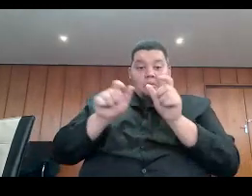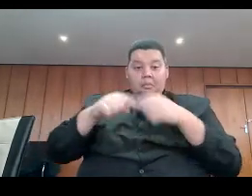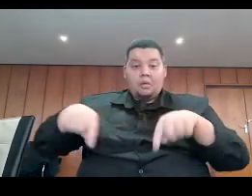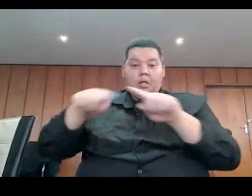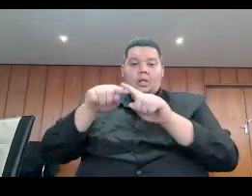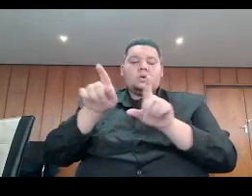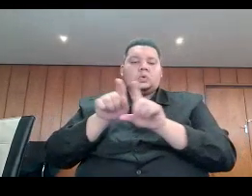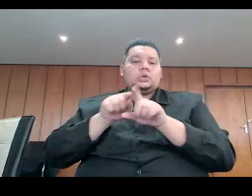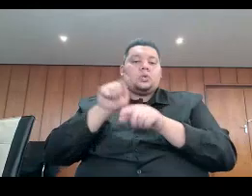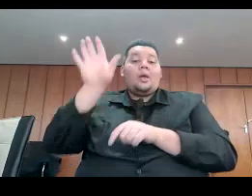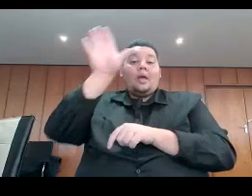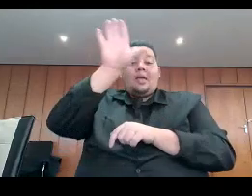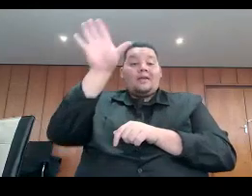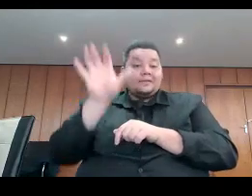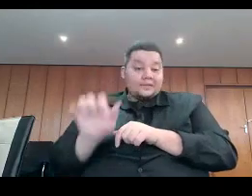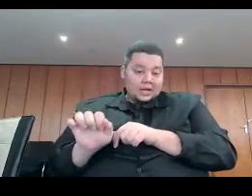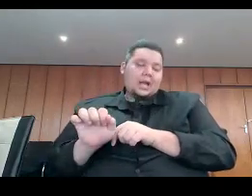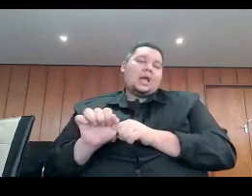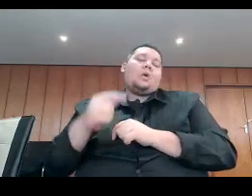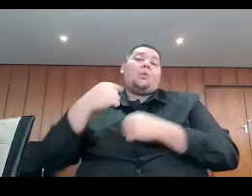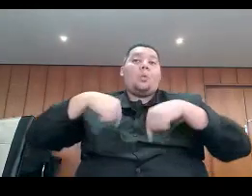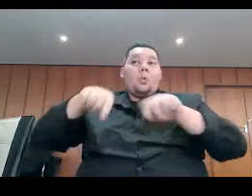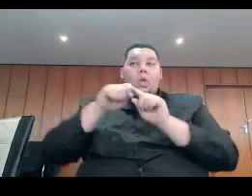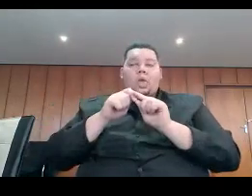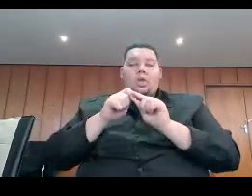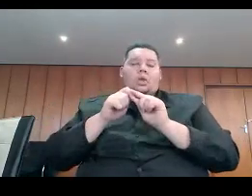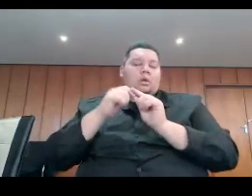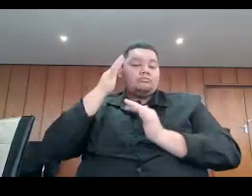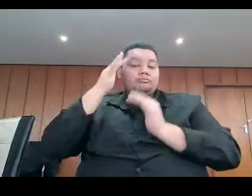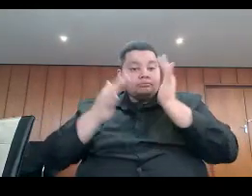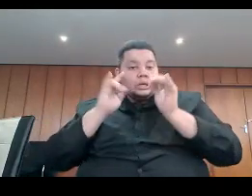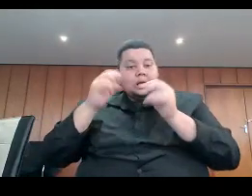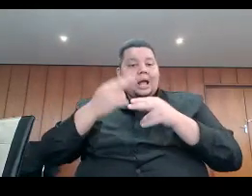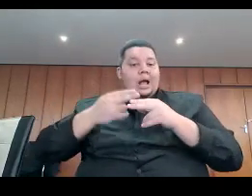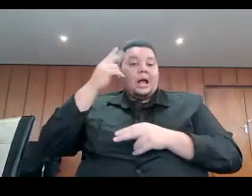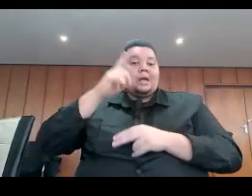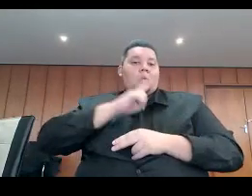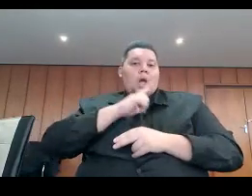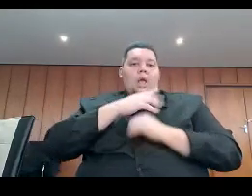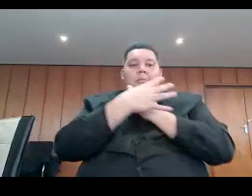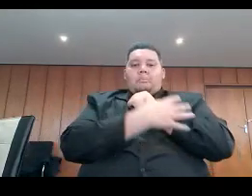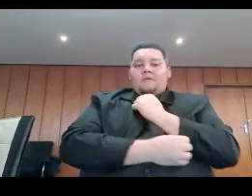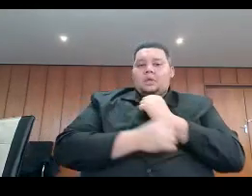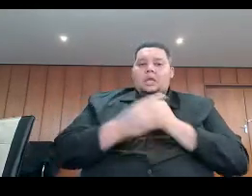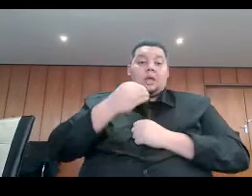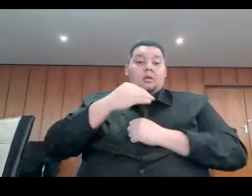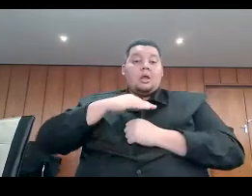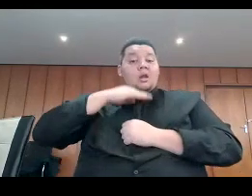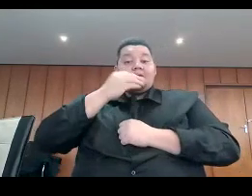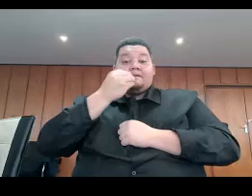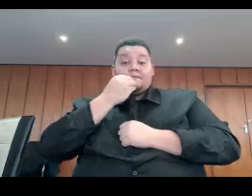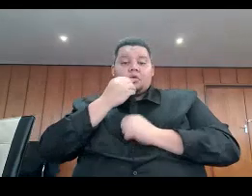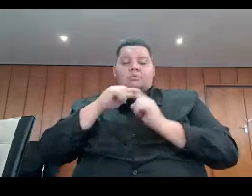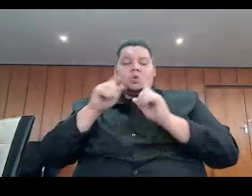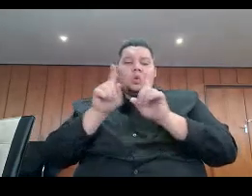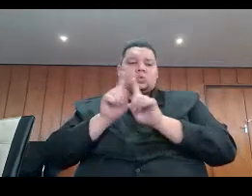Africa, we estimate that this is higher due to poverty, malnutrition, and social living conditions.